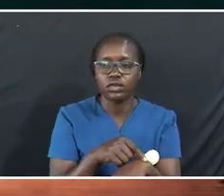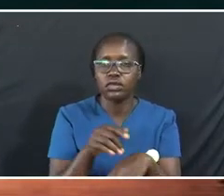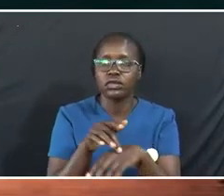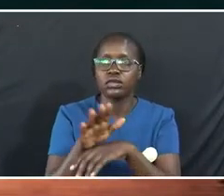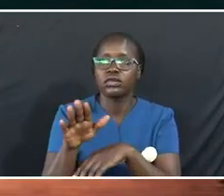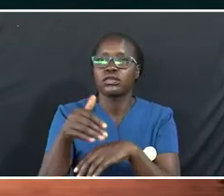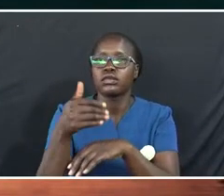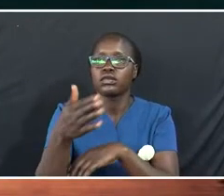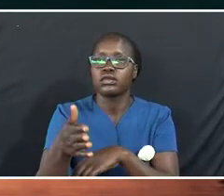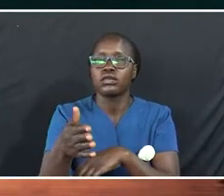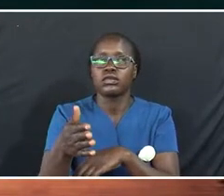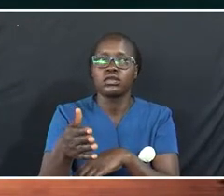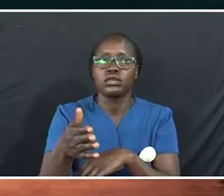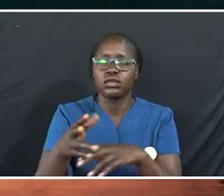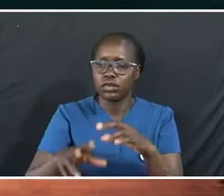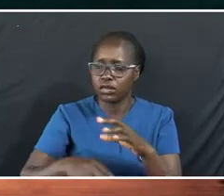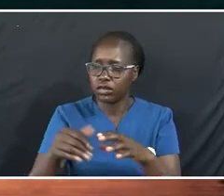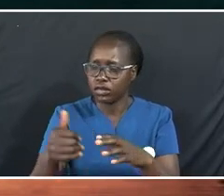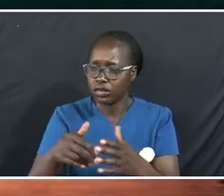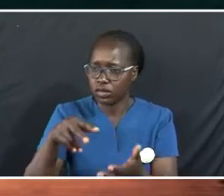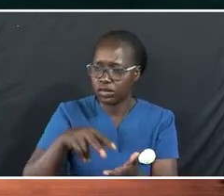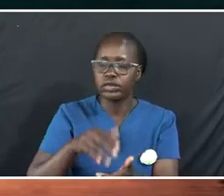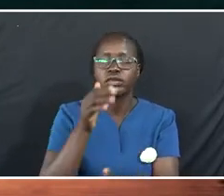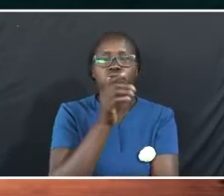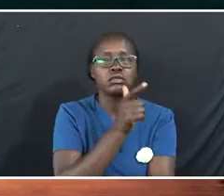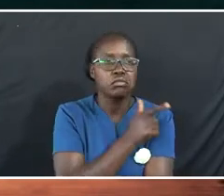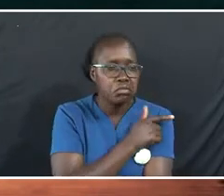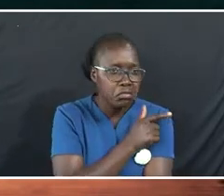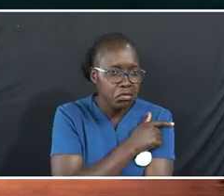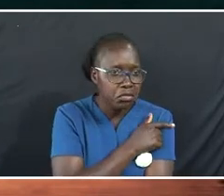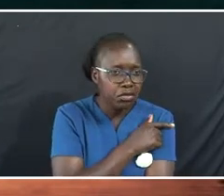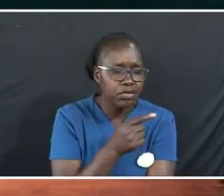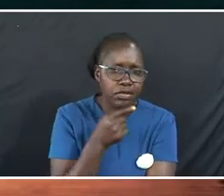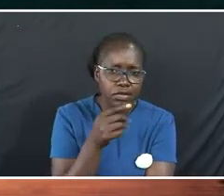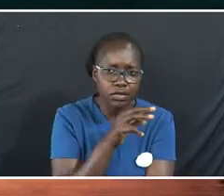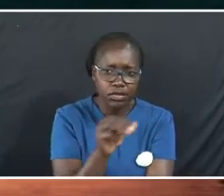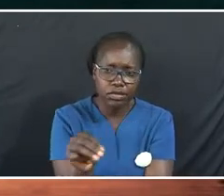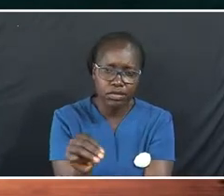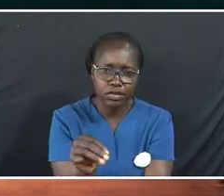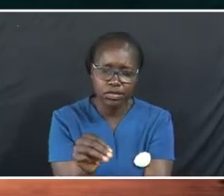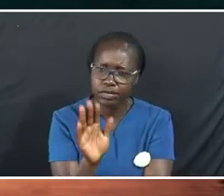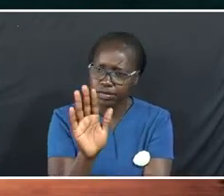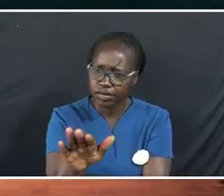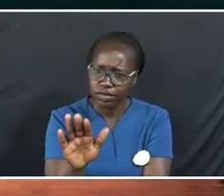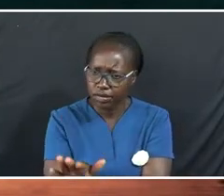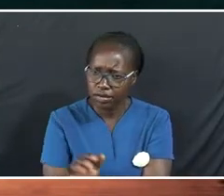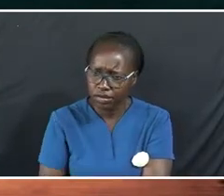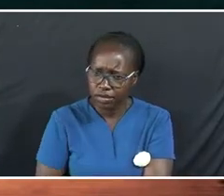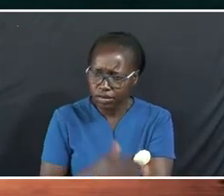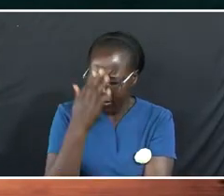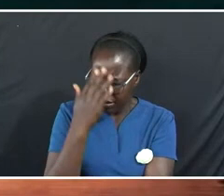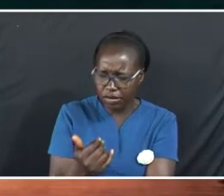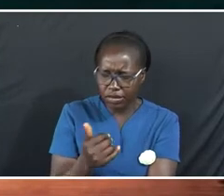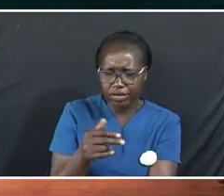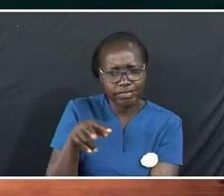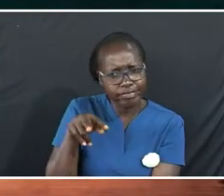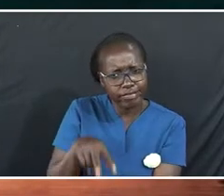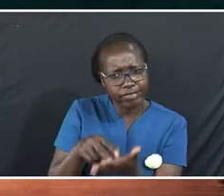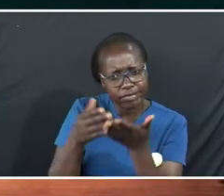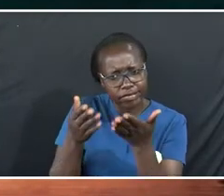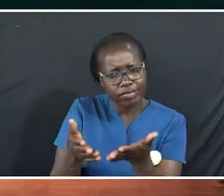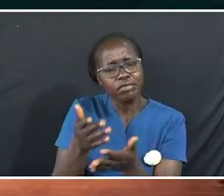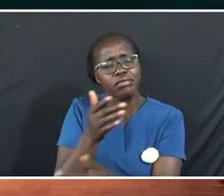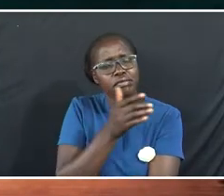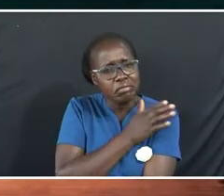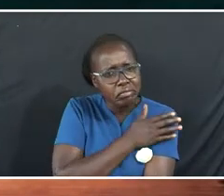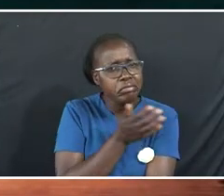went out and found others standing idle, and said to them, 'Why have you been standing here idle